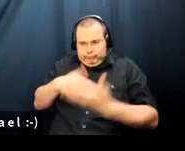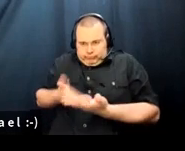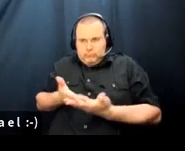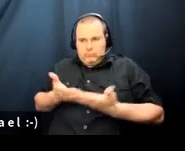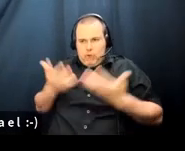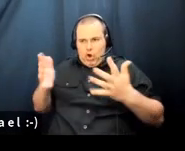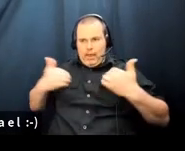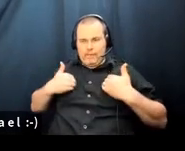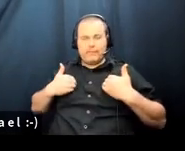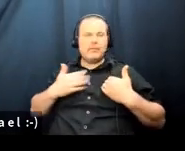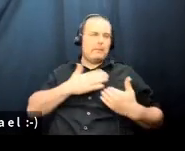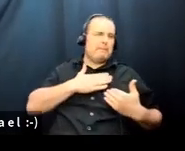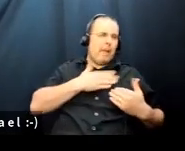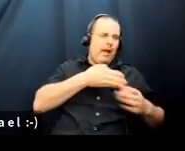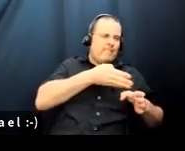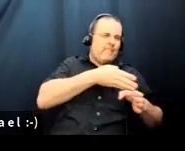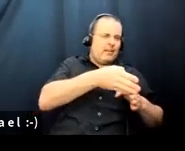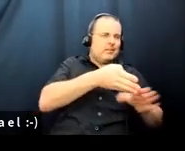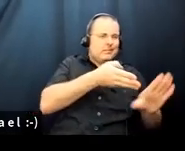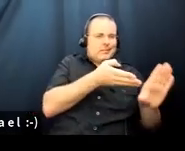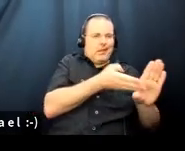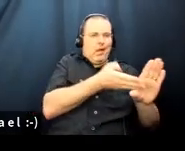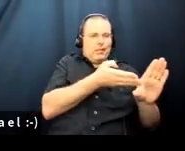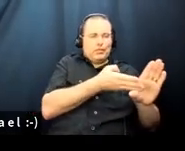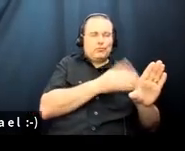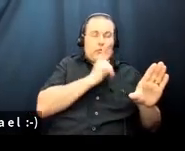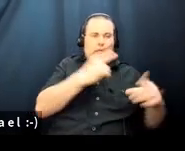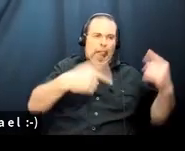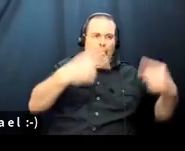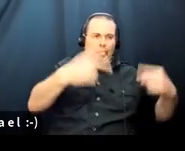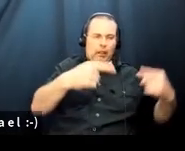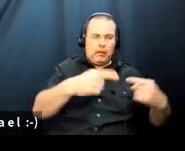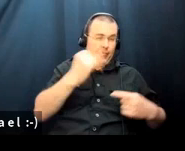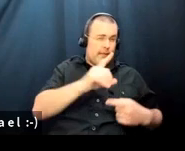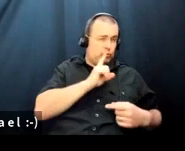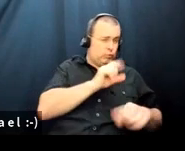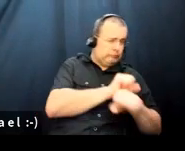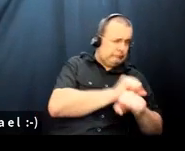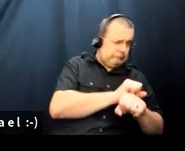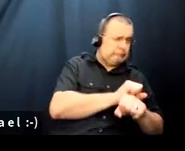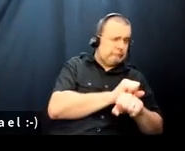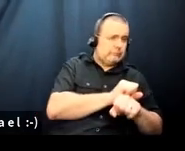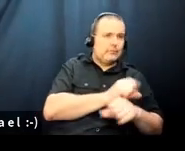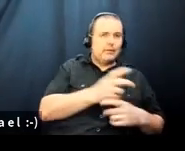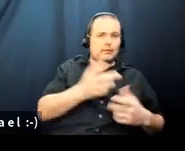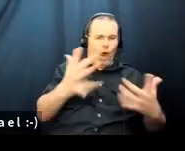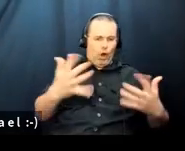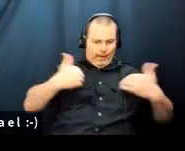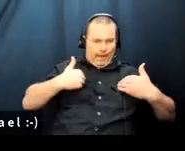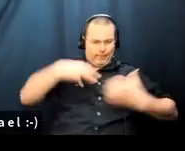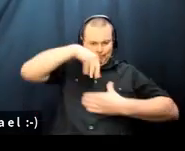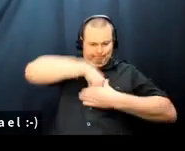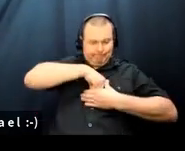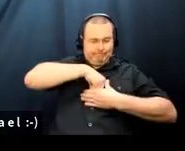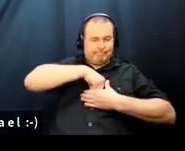lot of debate in my field of psychology about whether or not that's actually true, but that's the idea. Now, the second